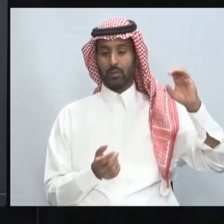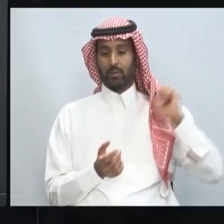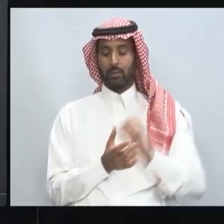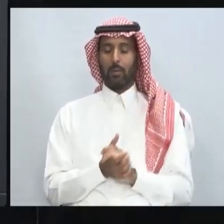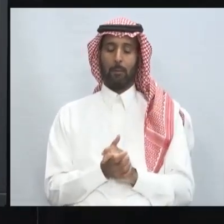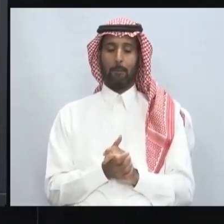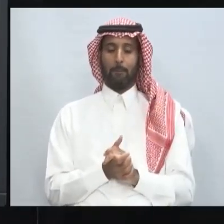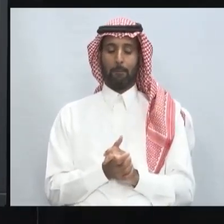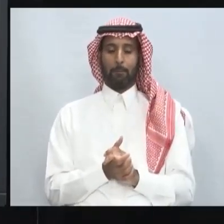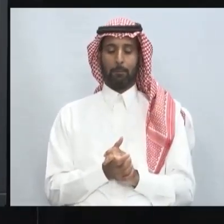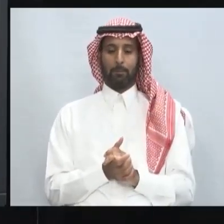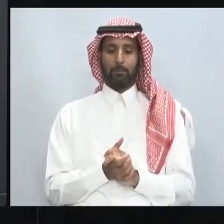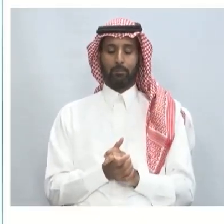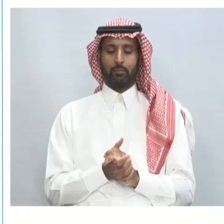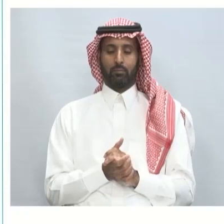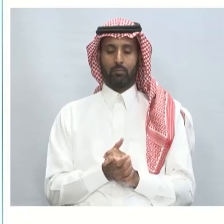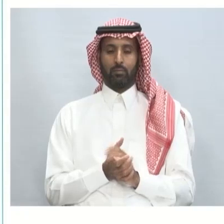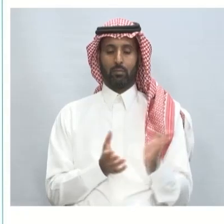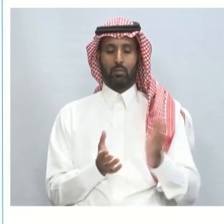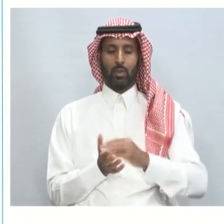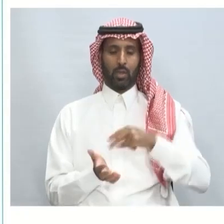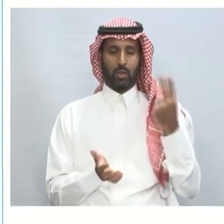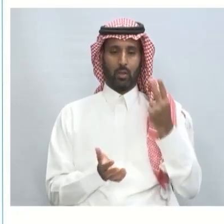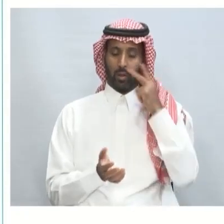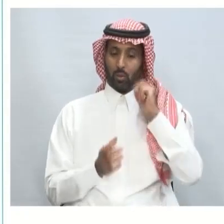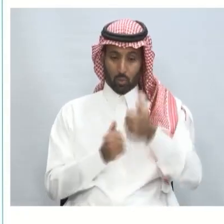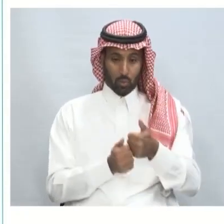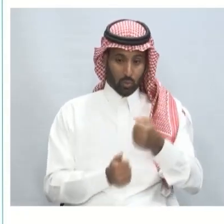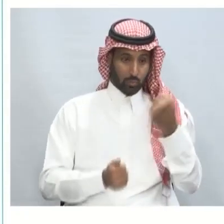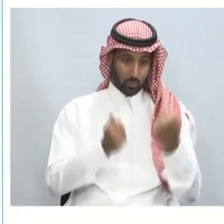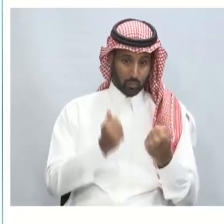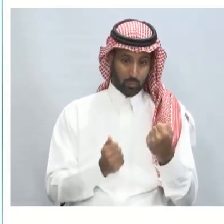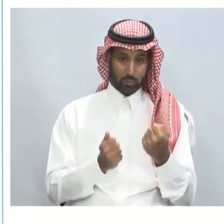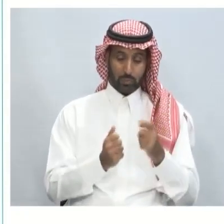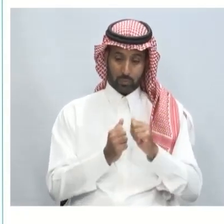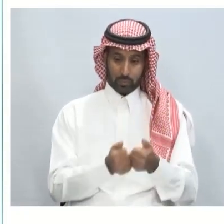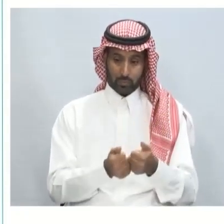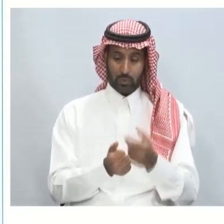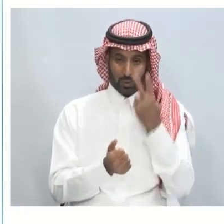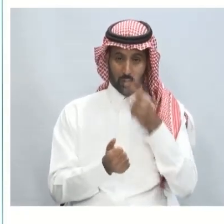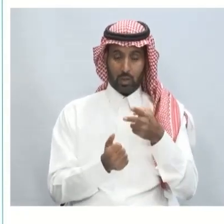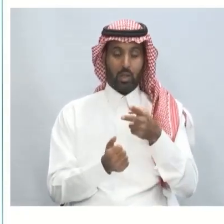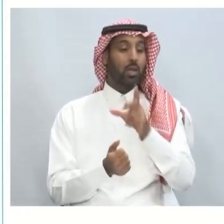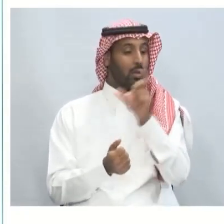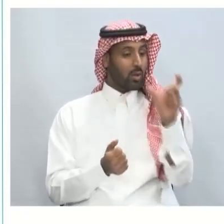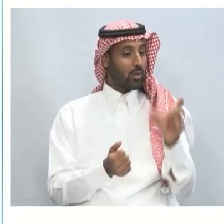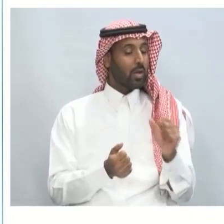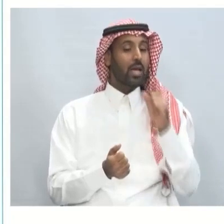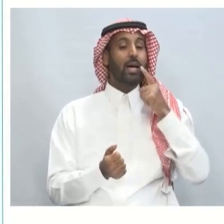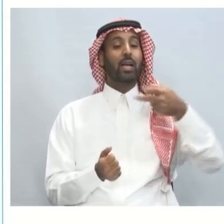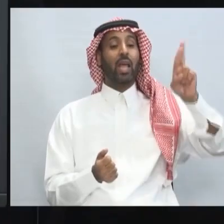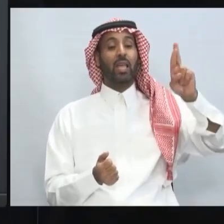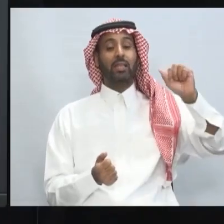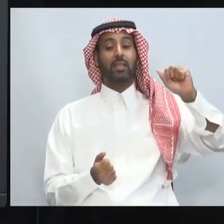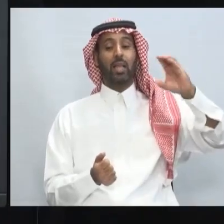studies animals. Number two, race car driver. From the term